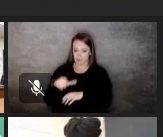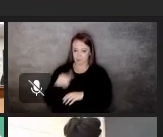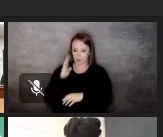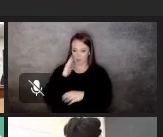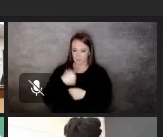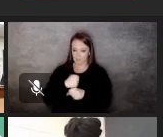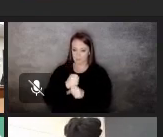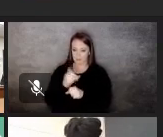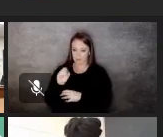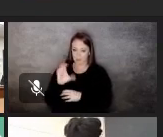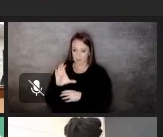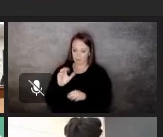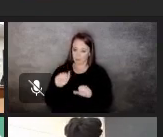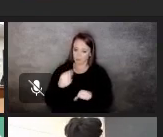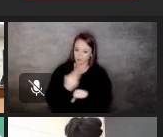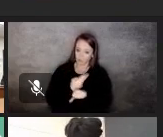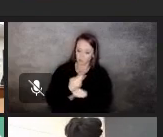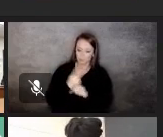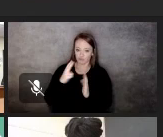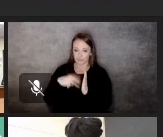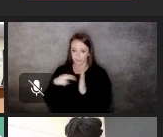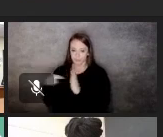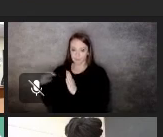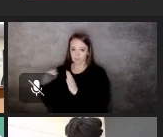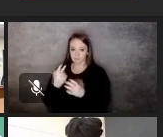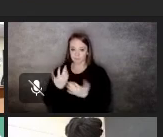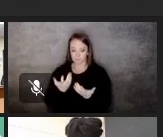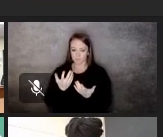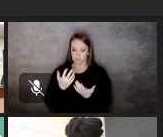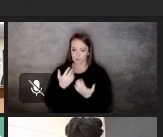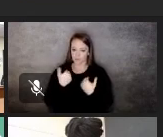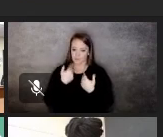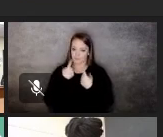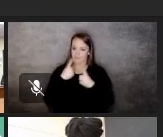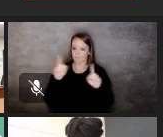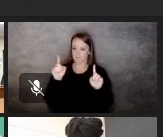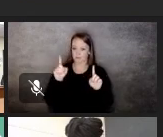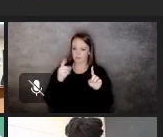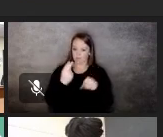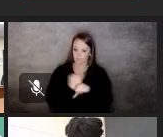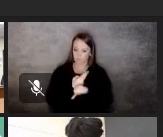and readable so that there's effective implementation of the standards.